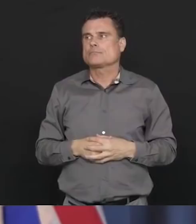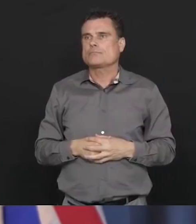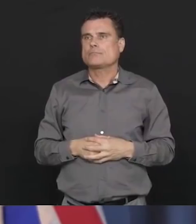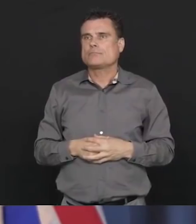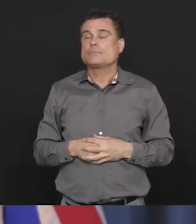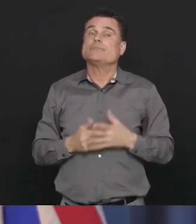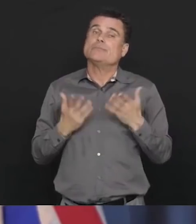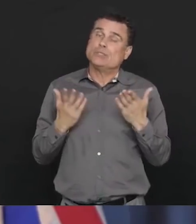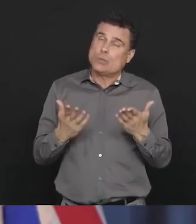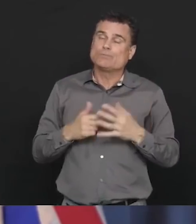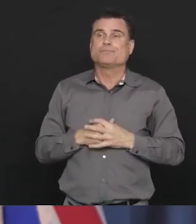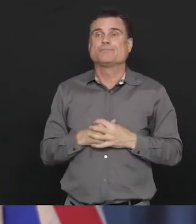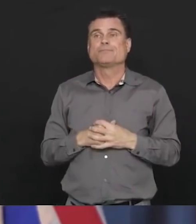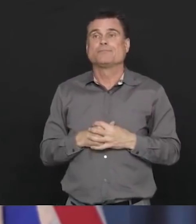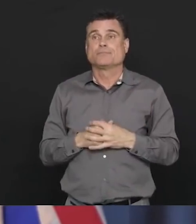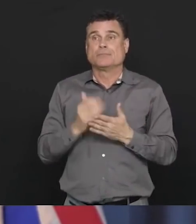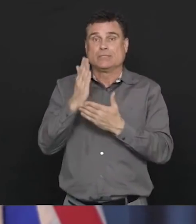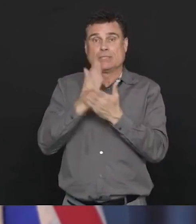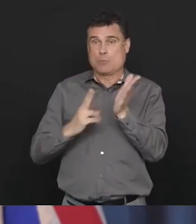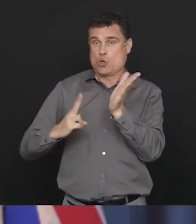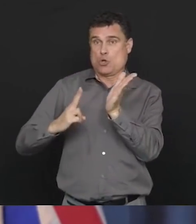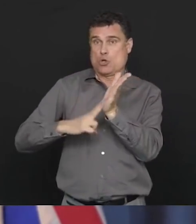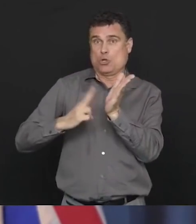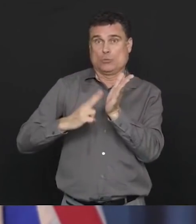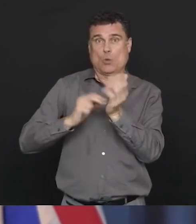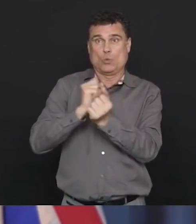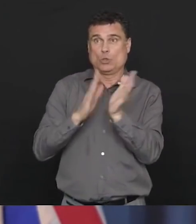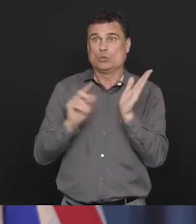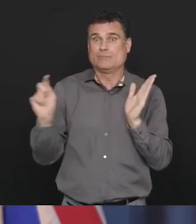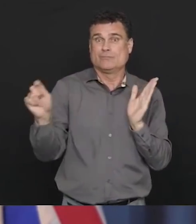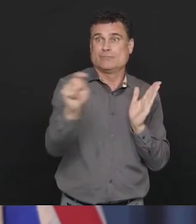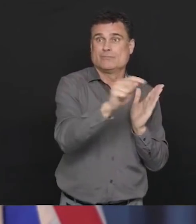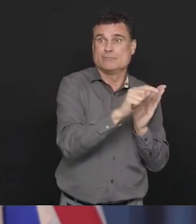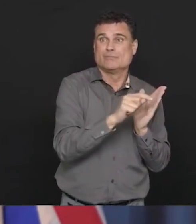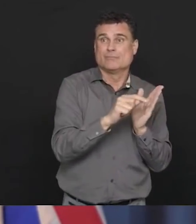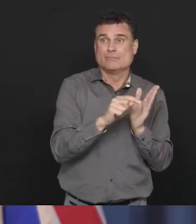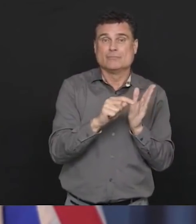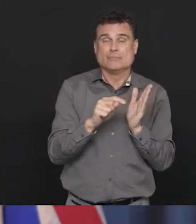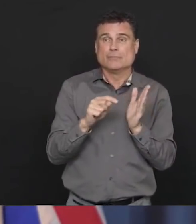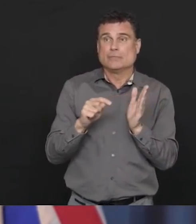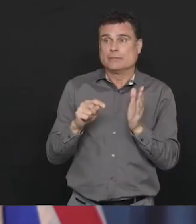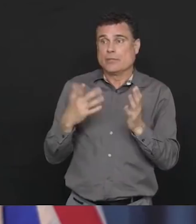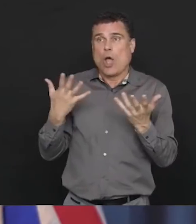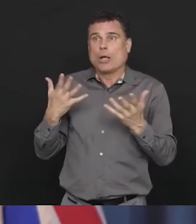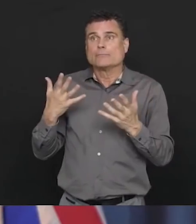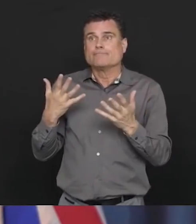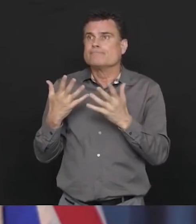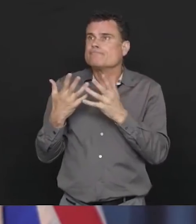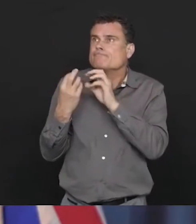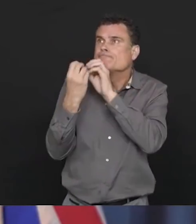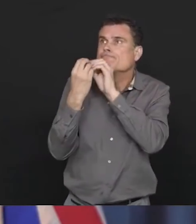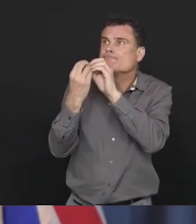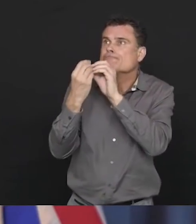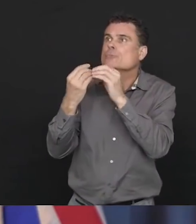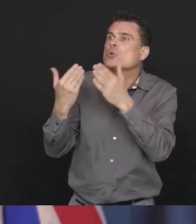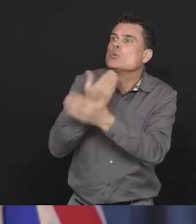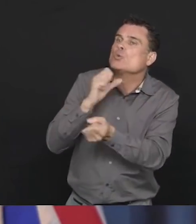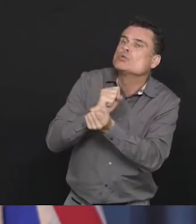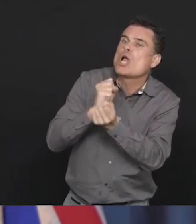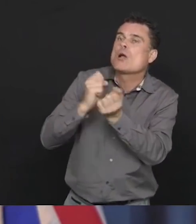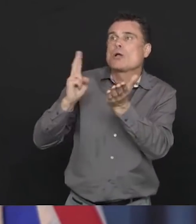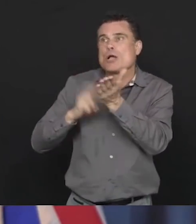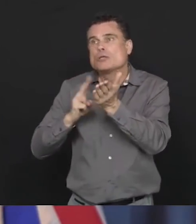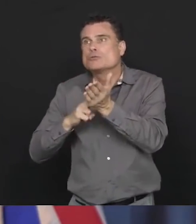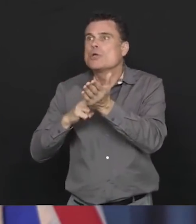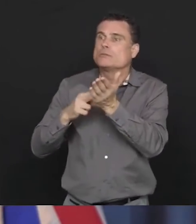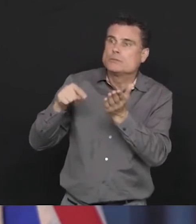and things that have been worked on, and I just can't thank enough our unions and the HEABC and our team at the ministry